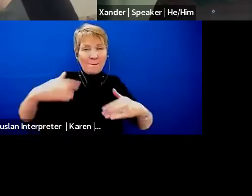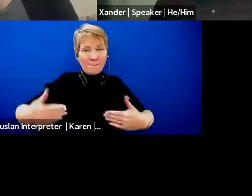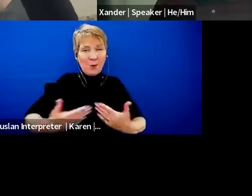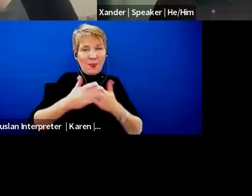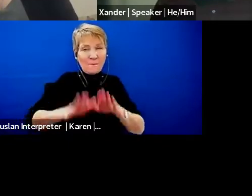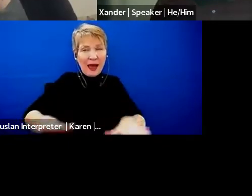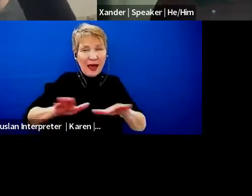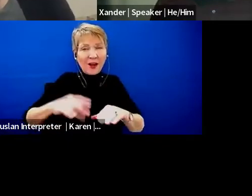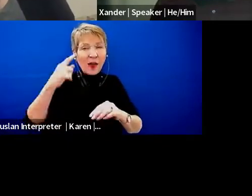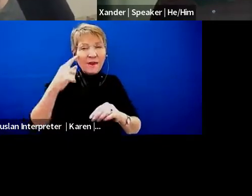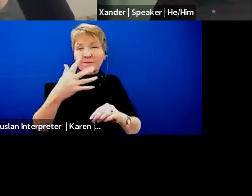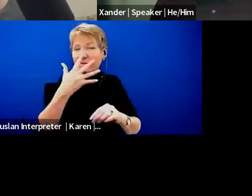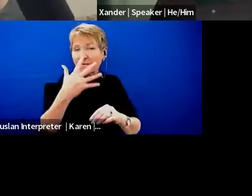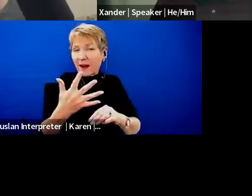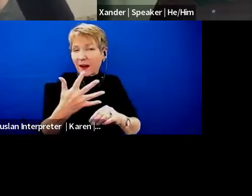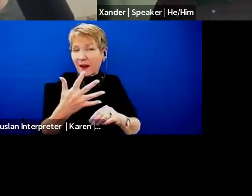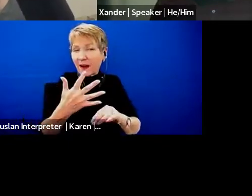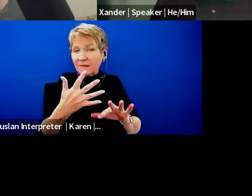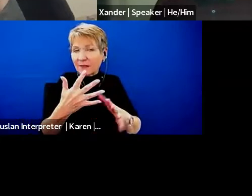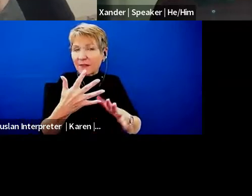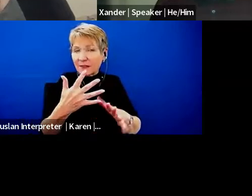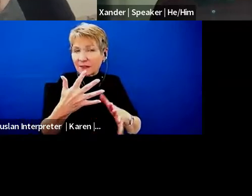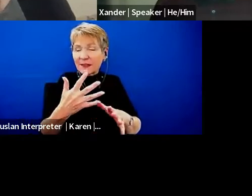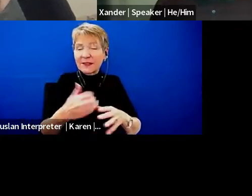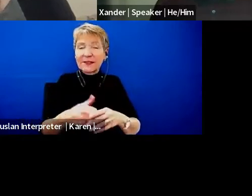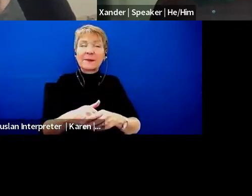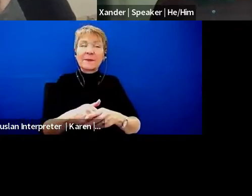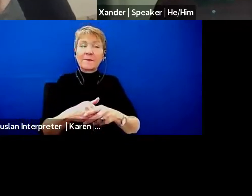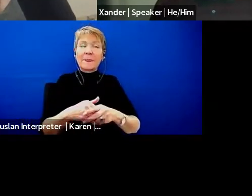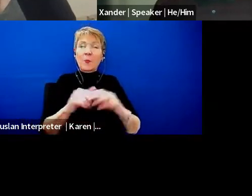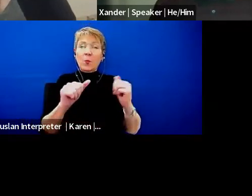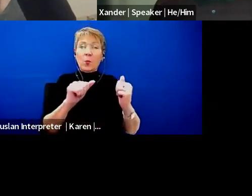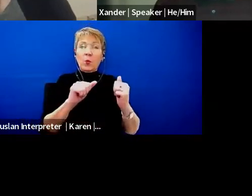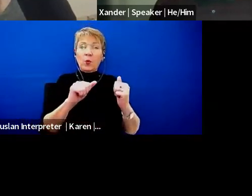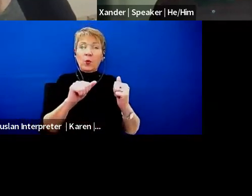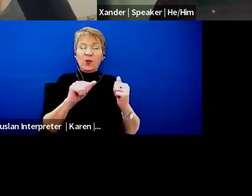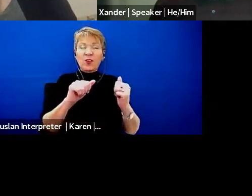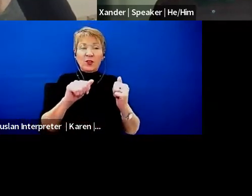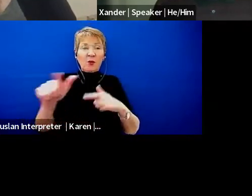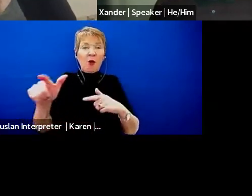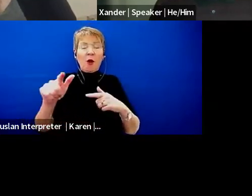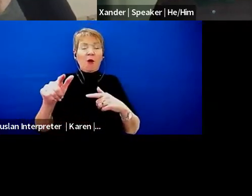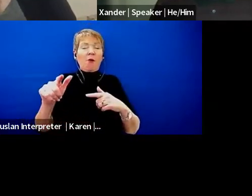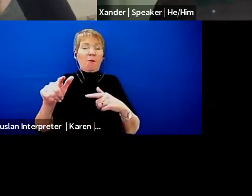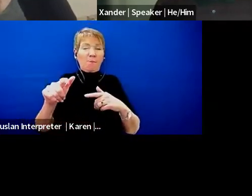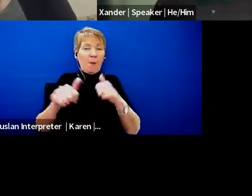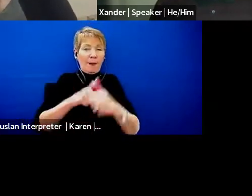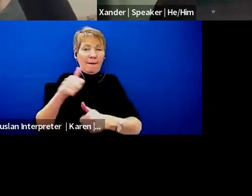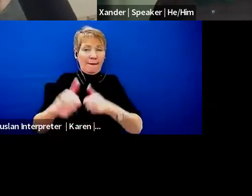must have been 5 years old, and we will go to the hottest place in town for 5-year-olds, which